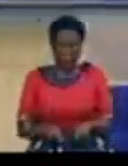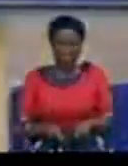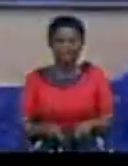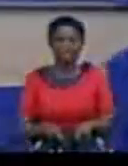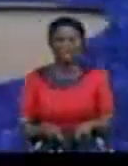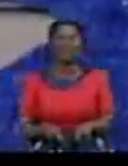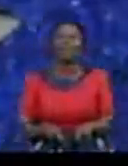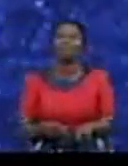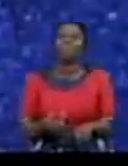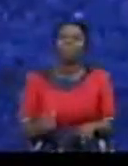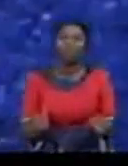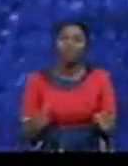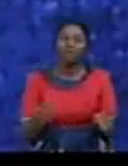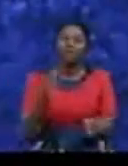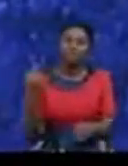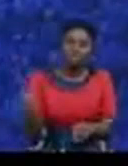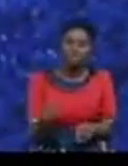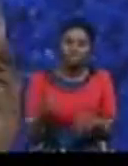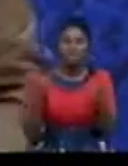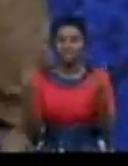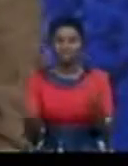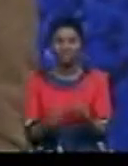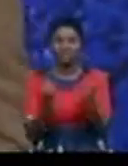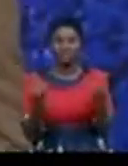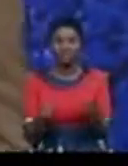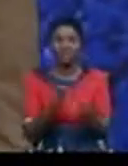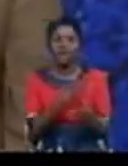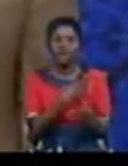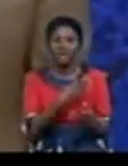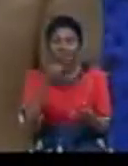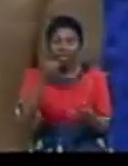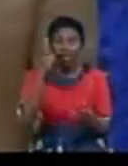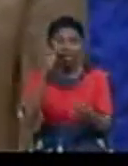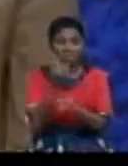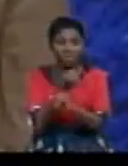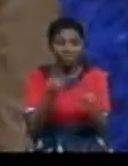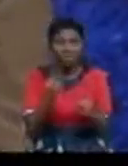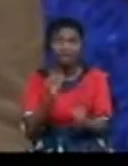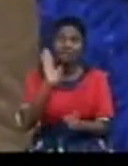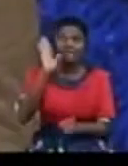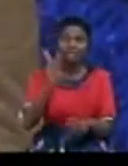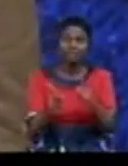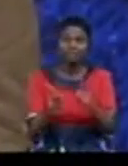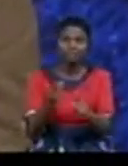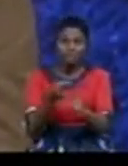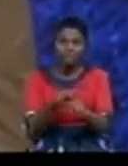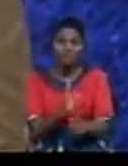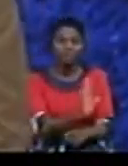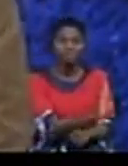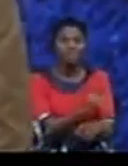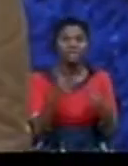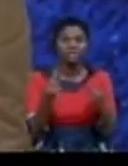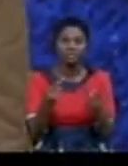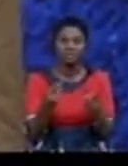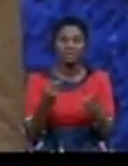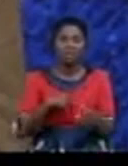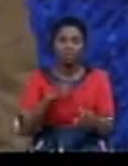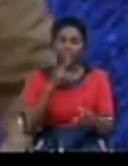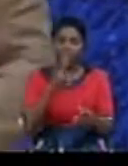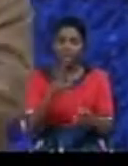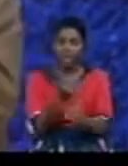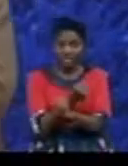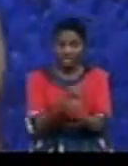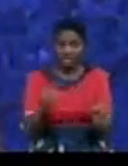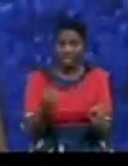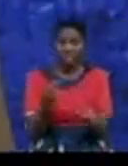these people from their sins at salvation. We're saved from the outward